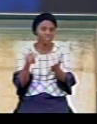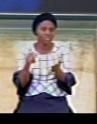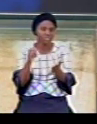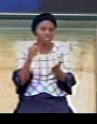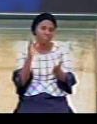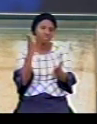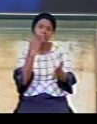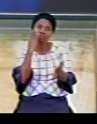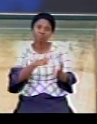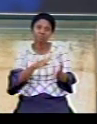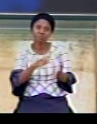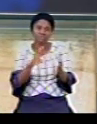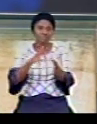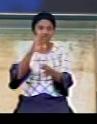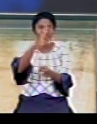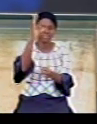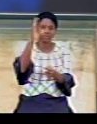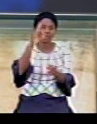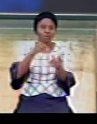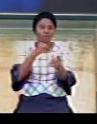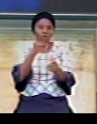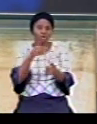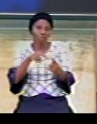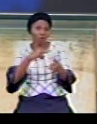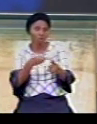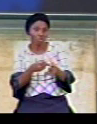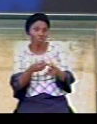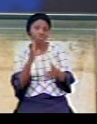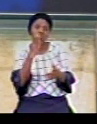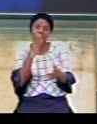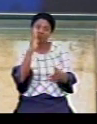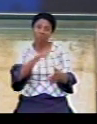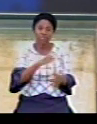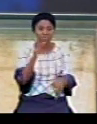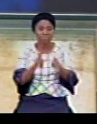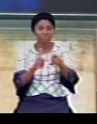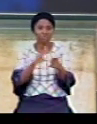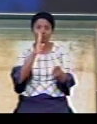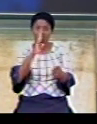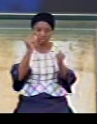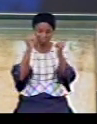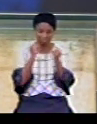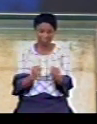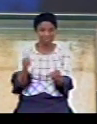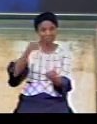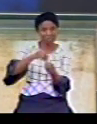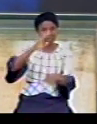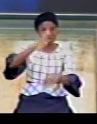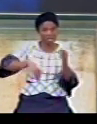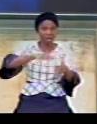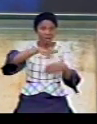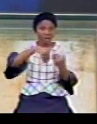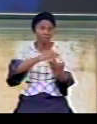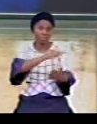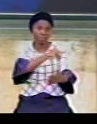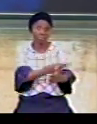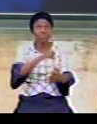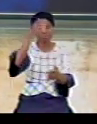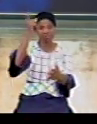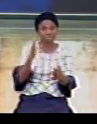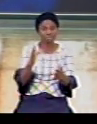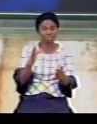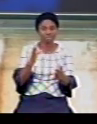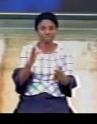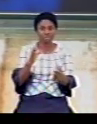spirit or evil people will be stronger than the Almighty. Faith does